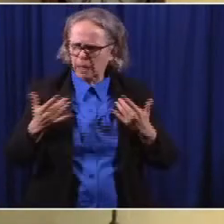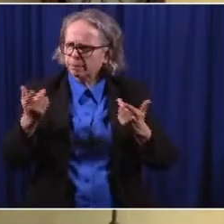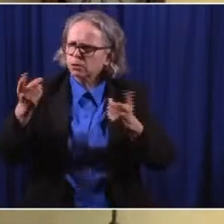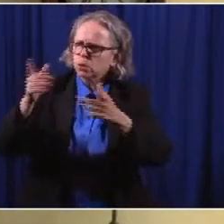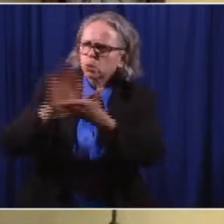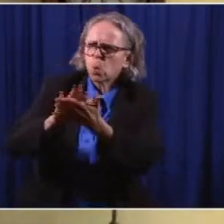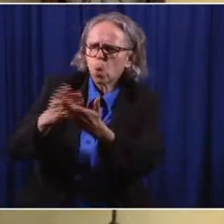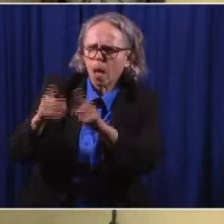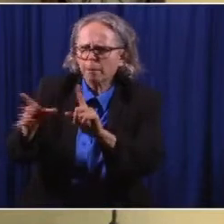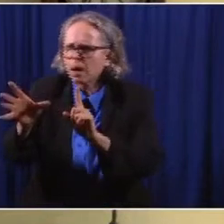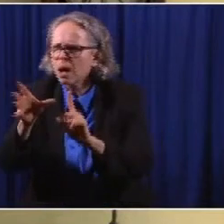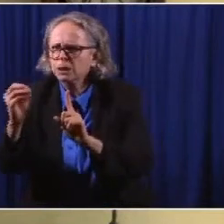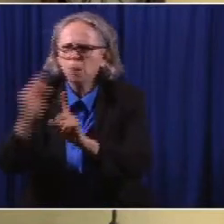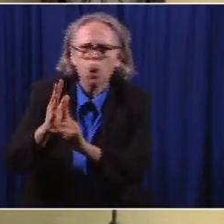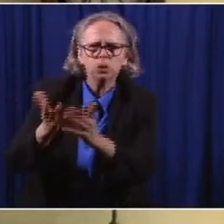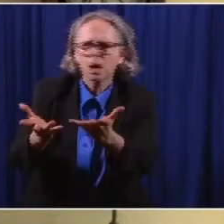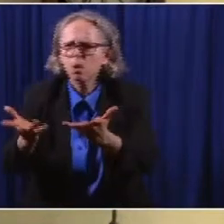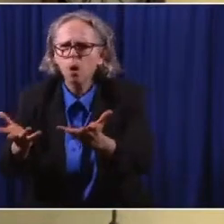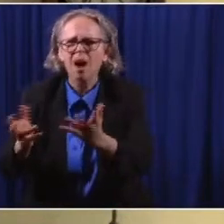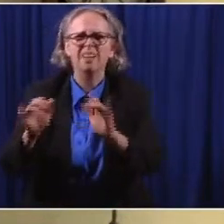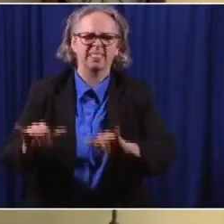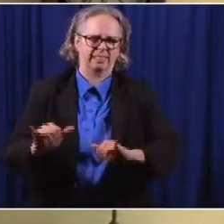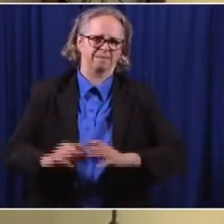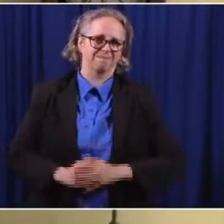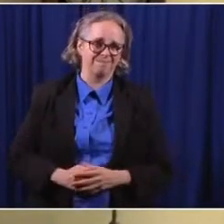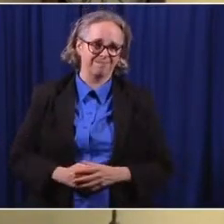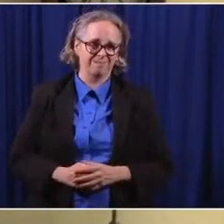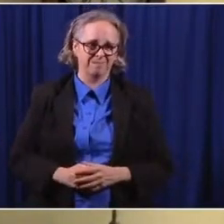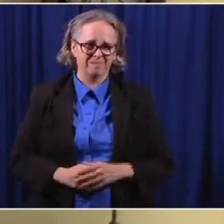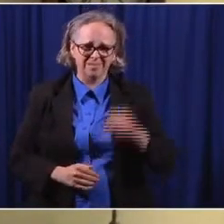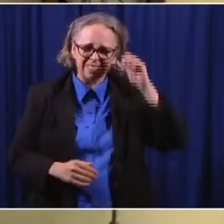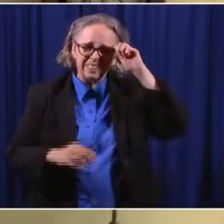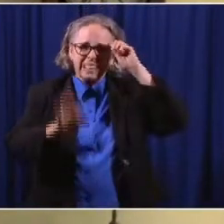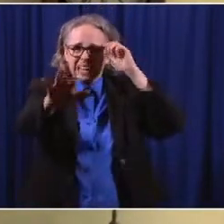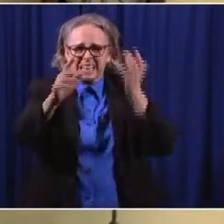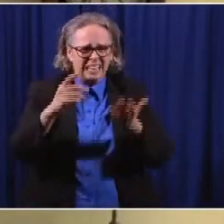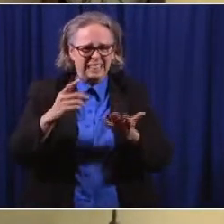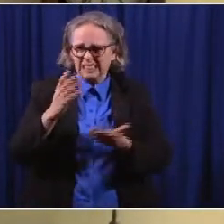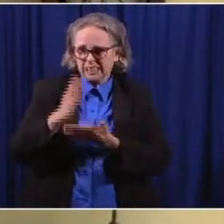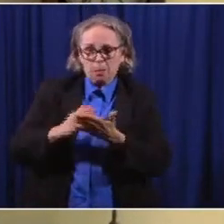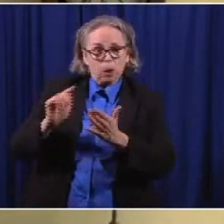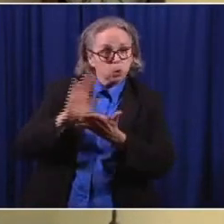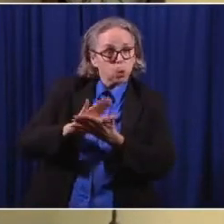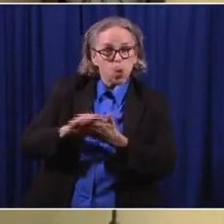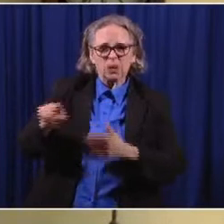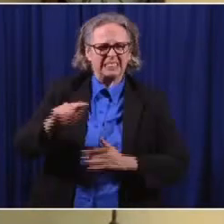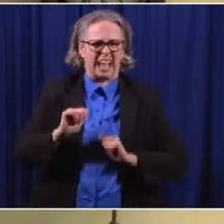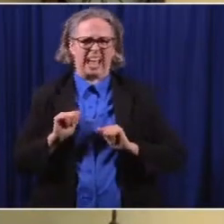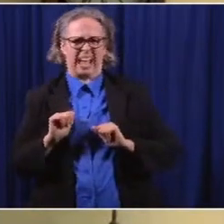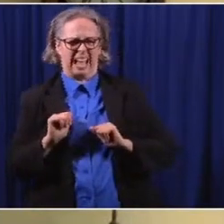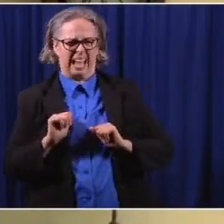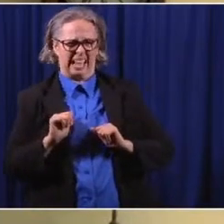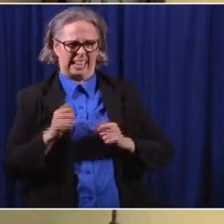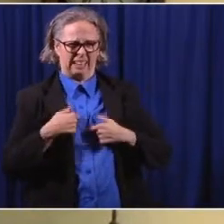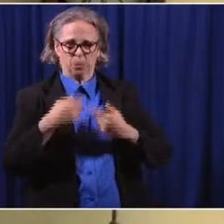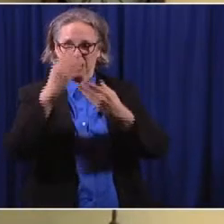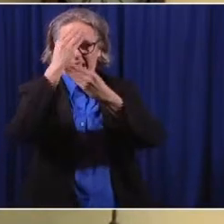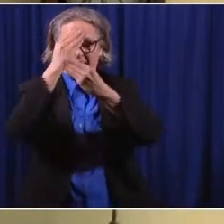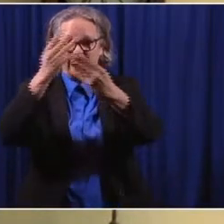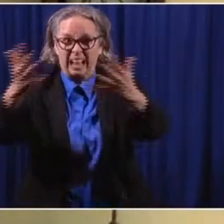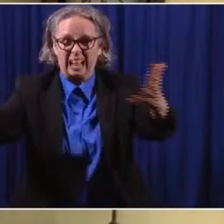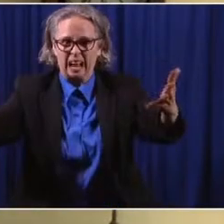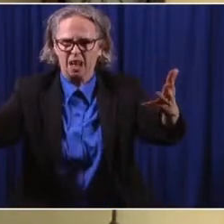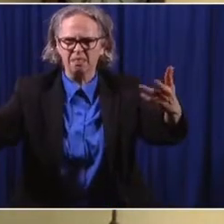that's been expressed to me is, look, it makes our school look bad. And let me just say again, schools that are reporting